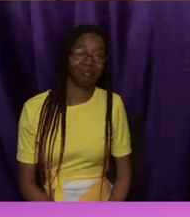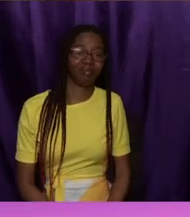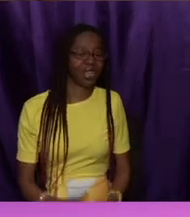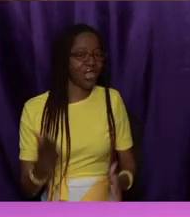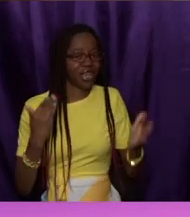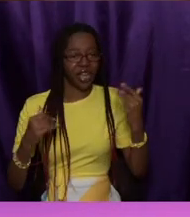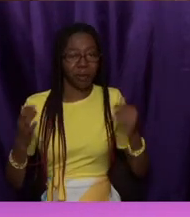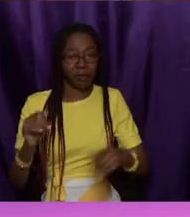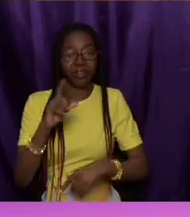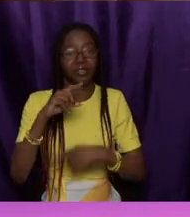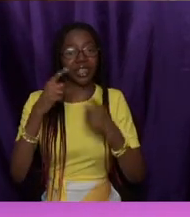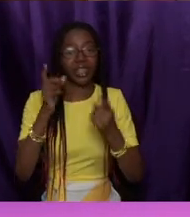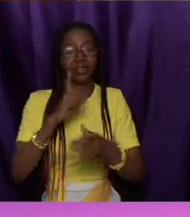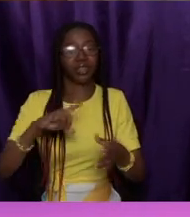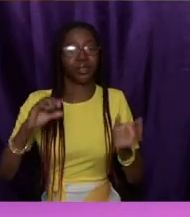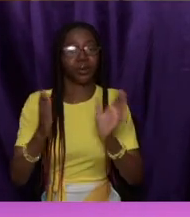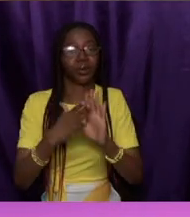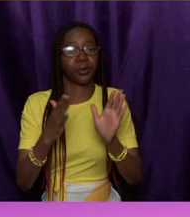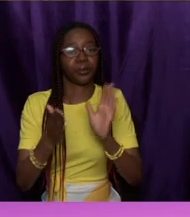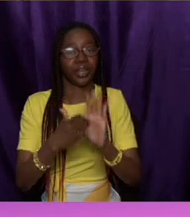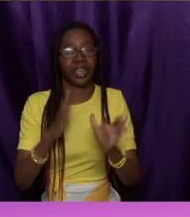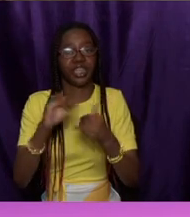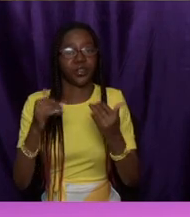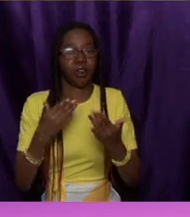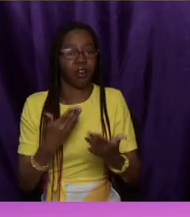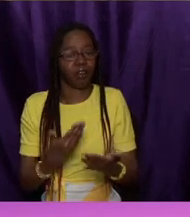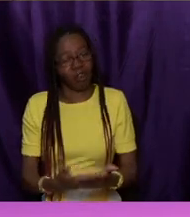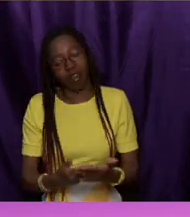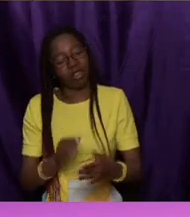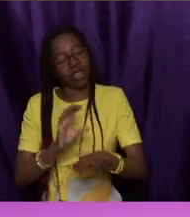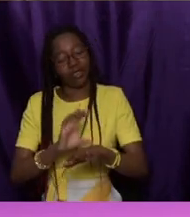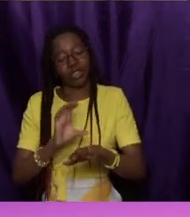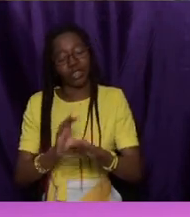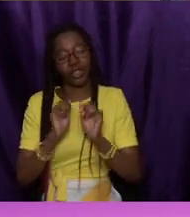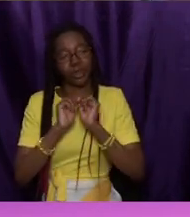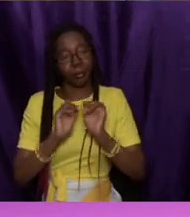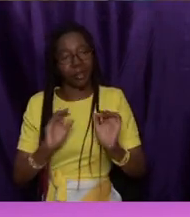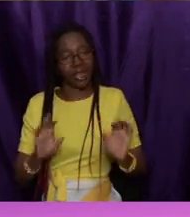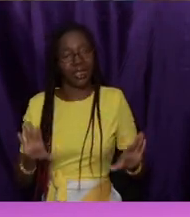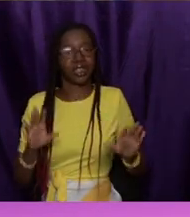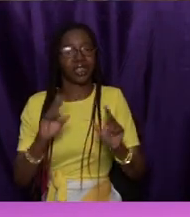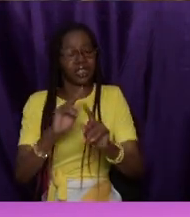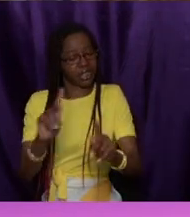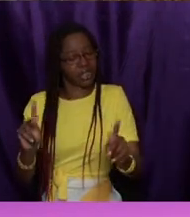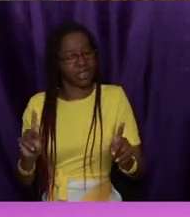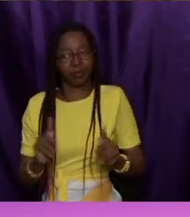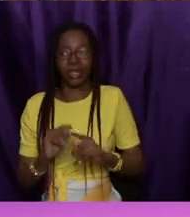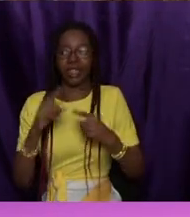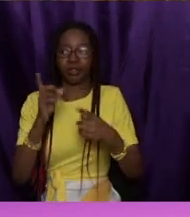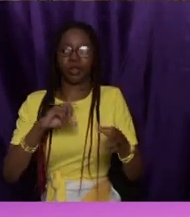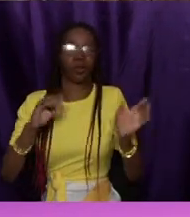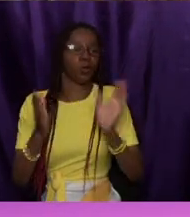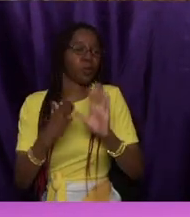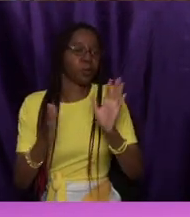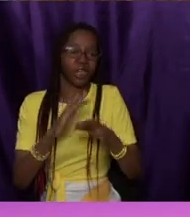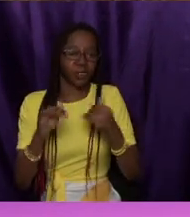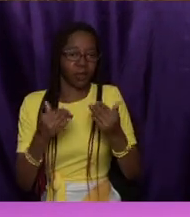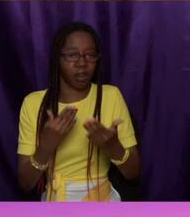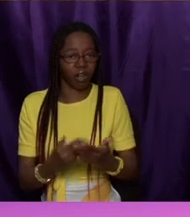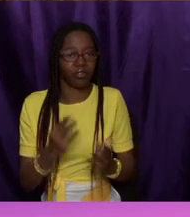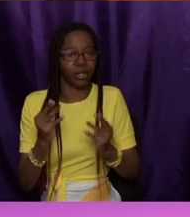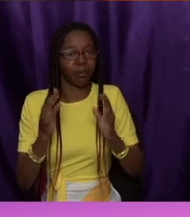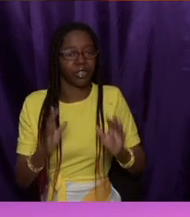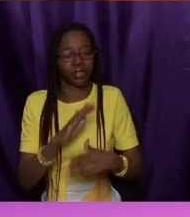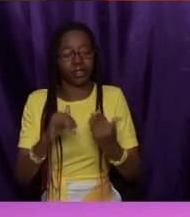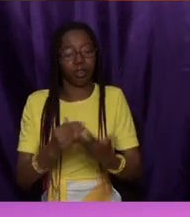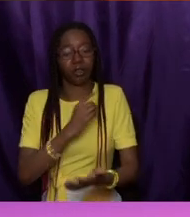Come on, give God praise for all the ministry gifts in this place. Come on, give God praise for all of the ministers, all